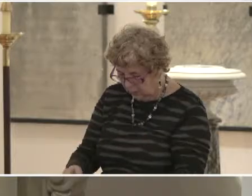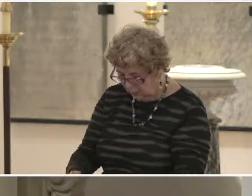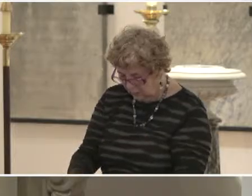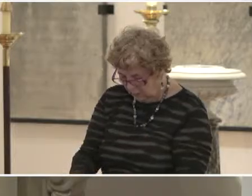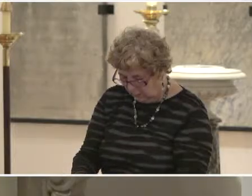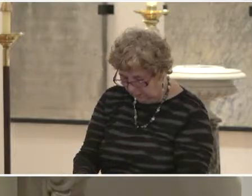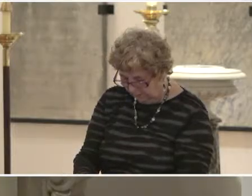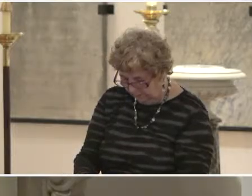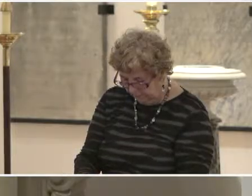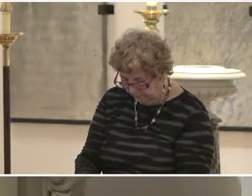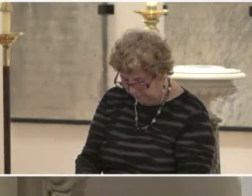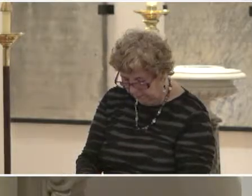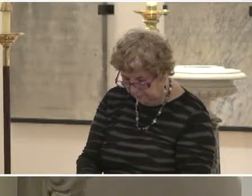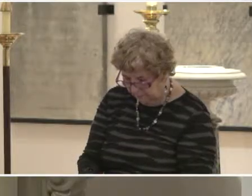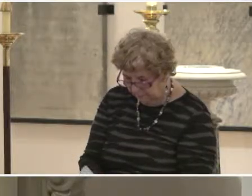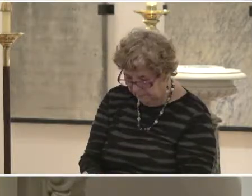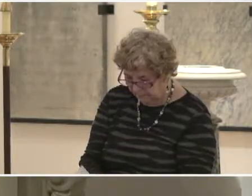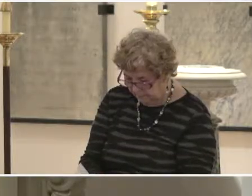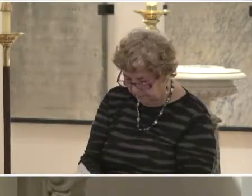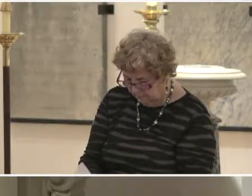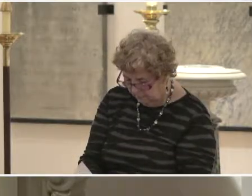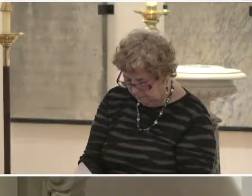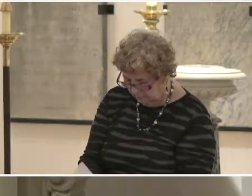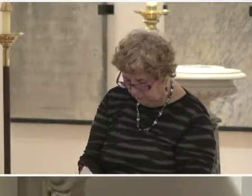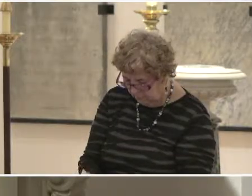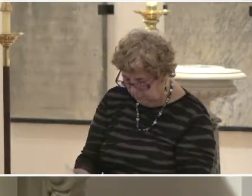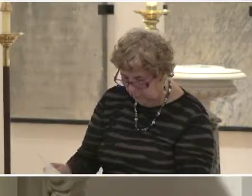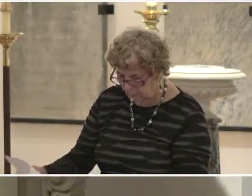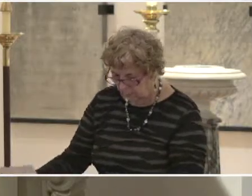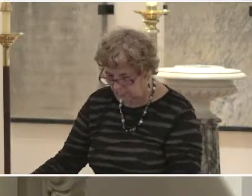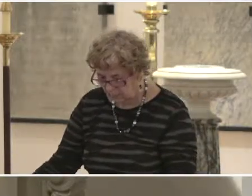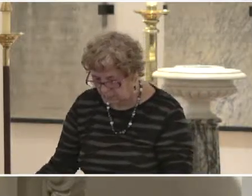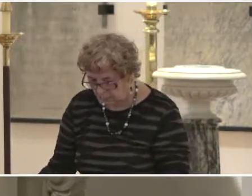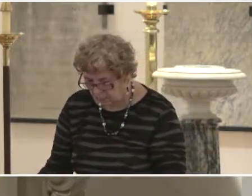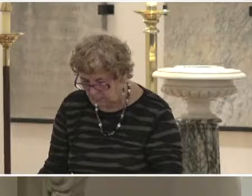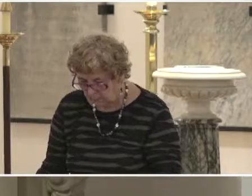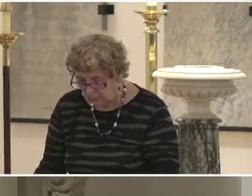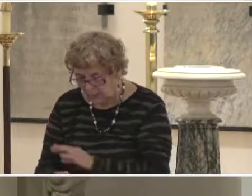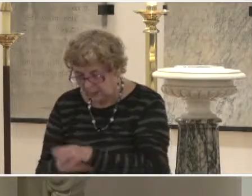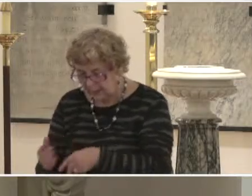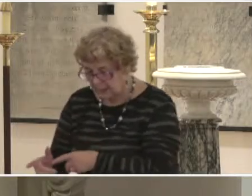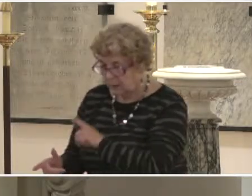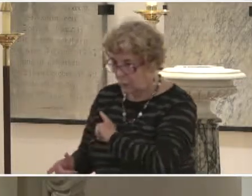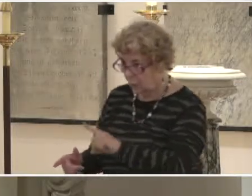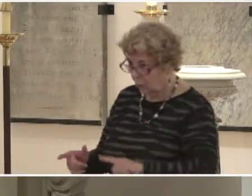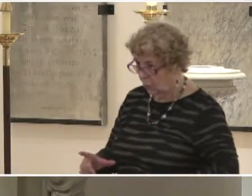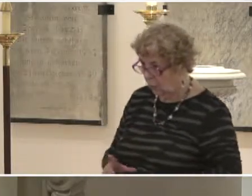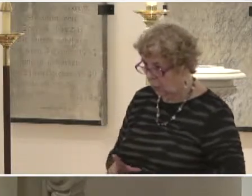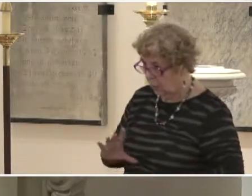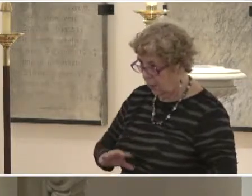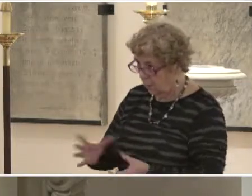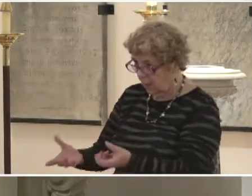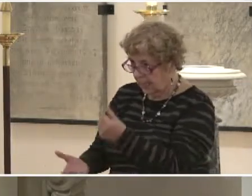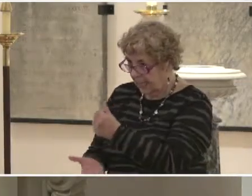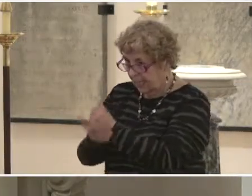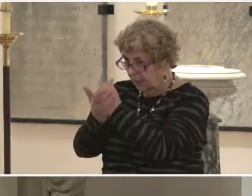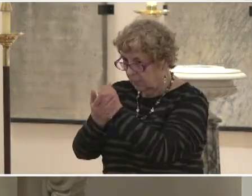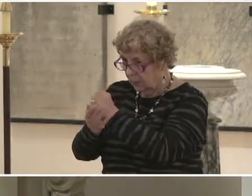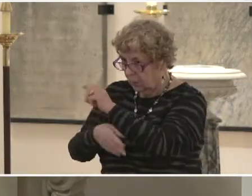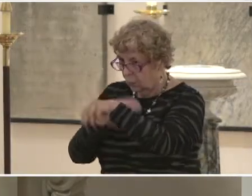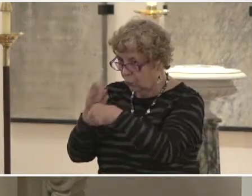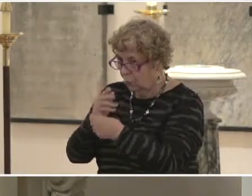disciples, to you and to me, is often less than satisfying.